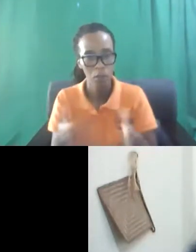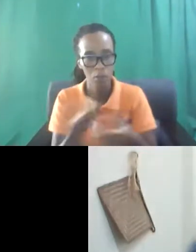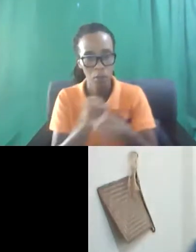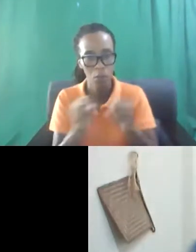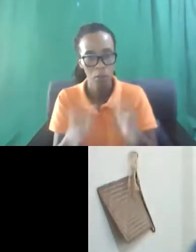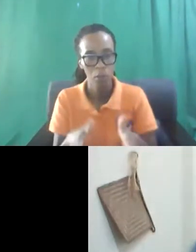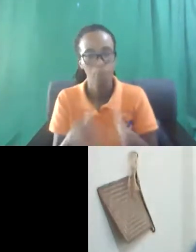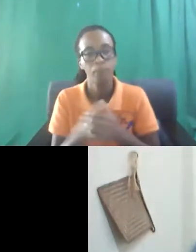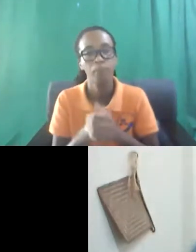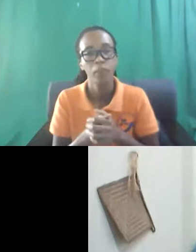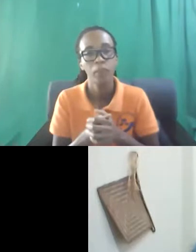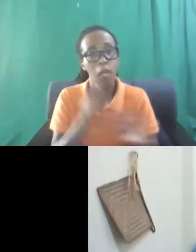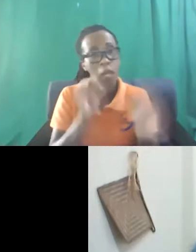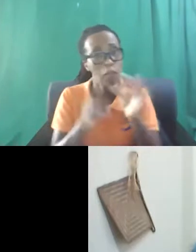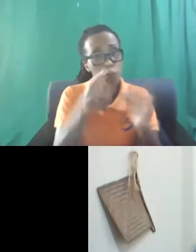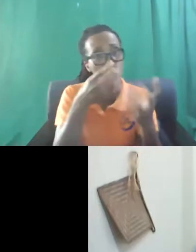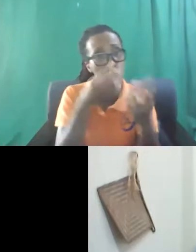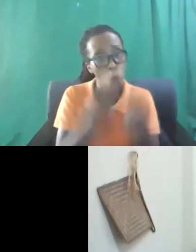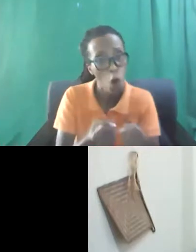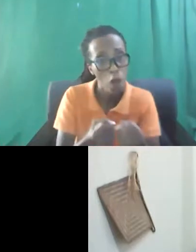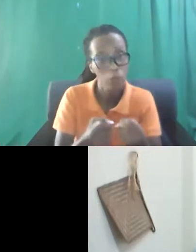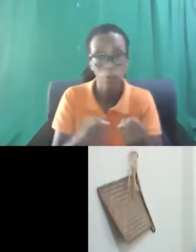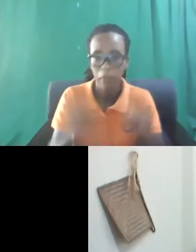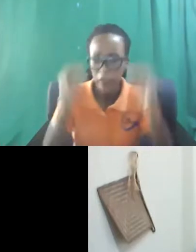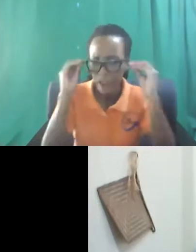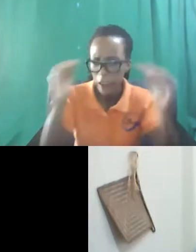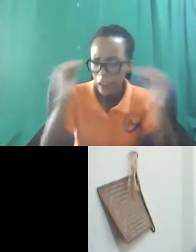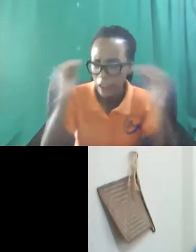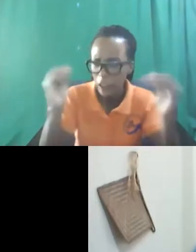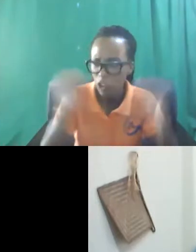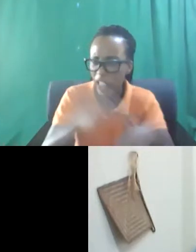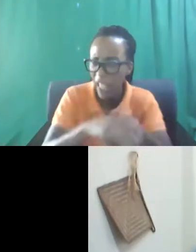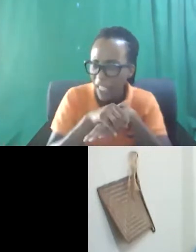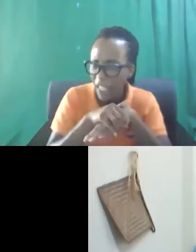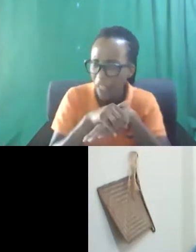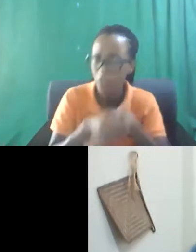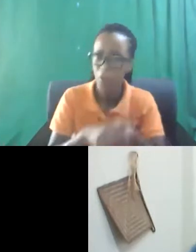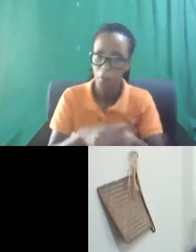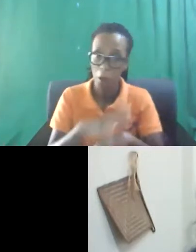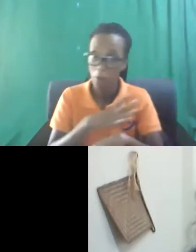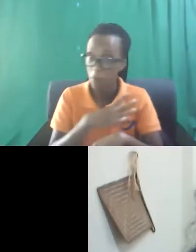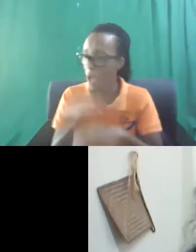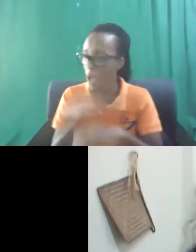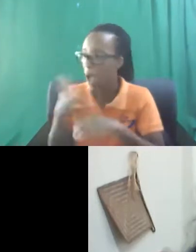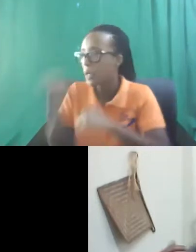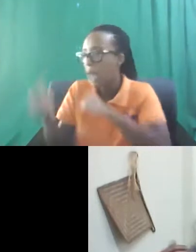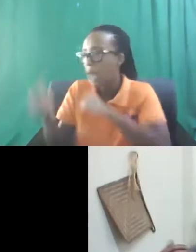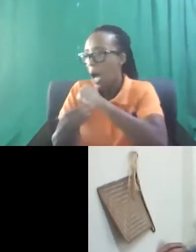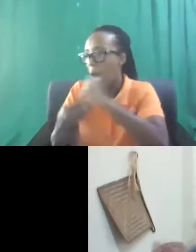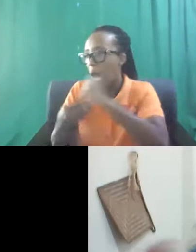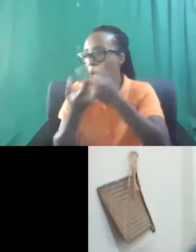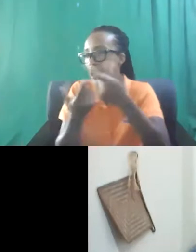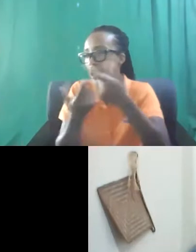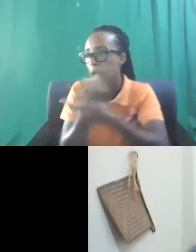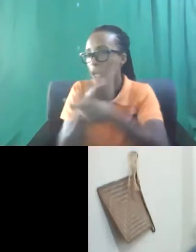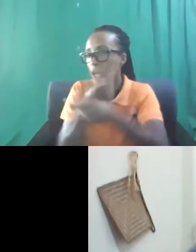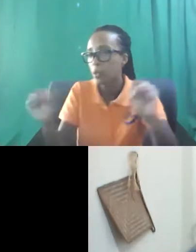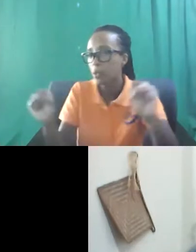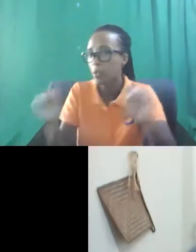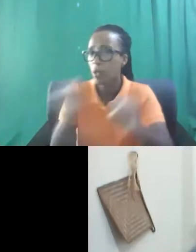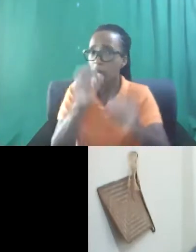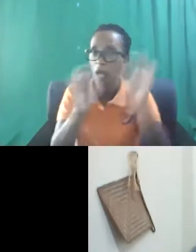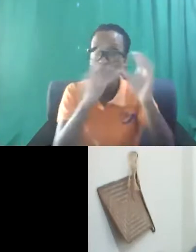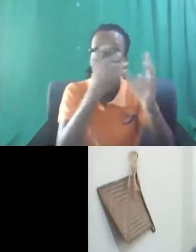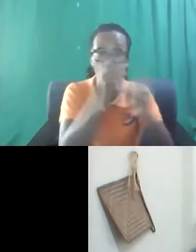if you always wanted to be a language teacher, you could be a language teacher who knows about linguistics. Or if you want to be an interpreter, you'd